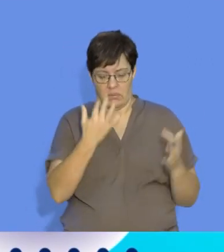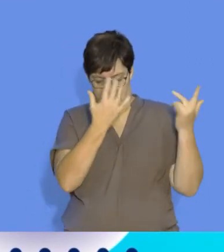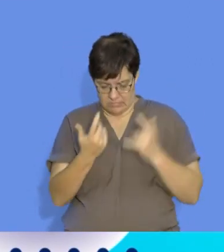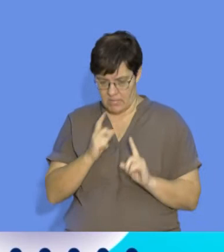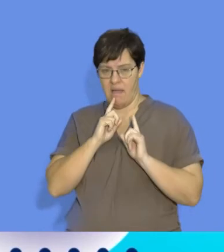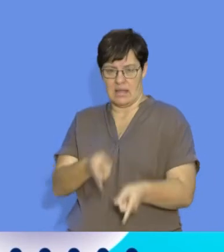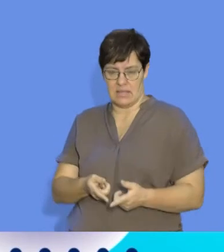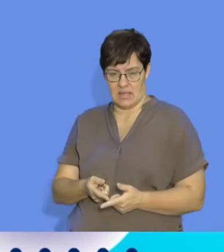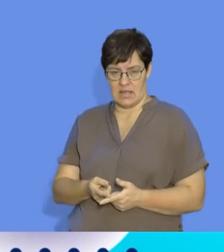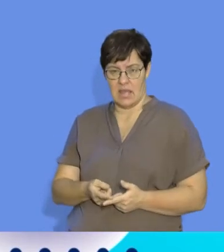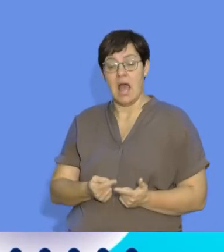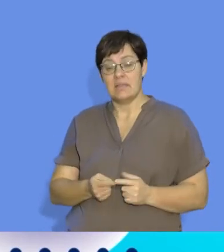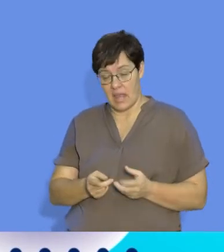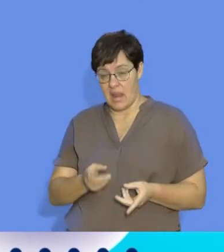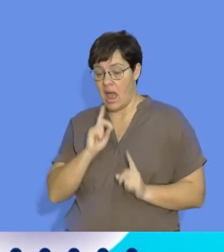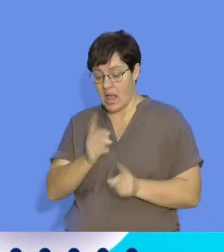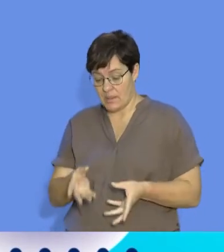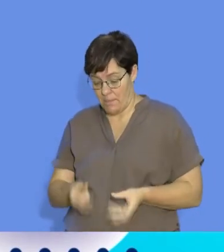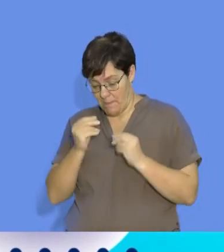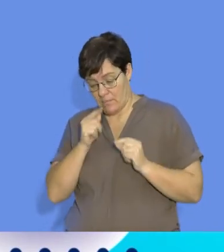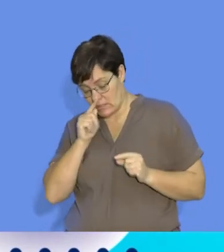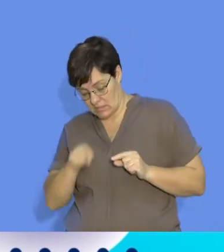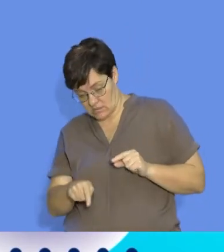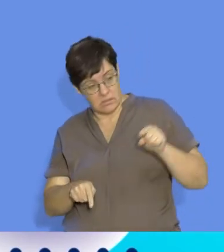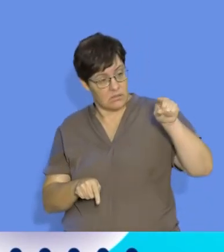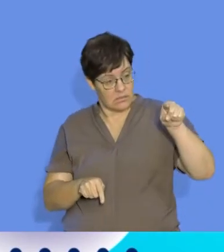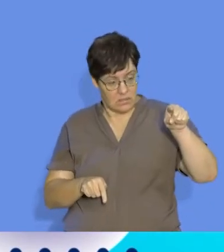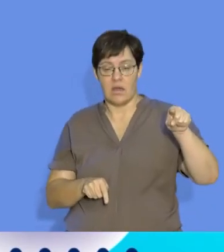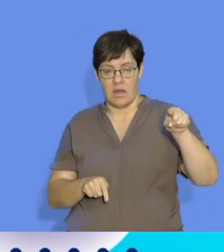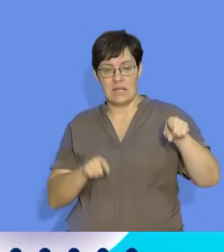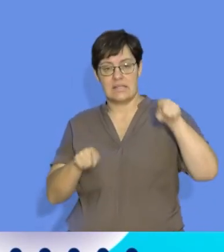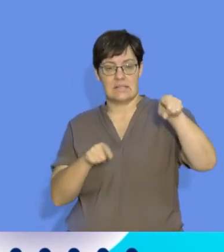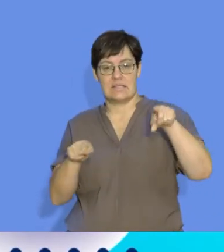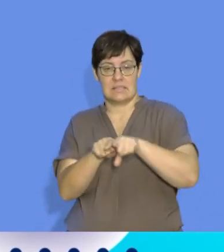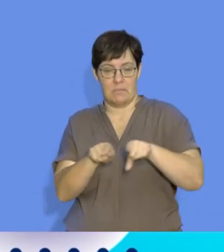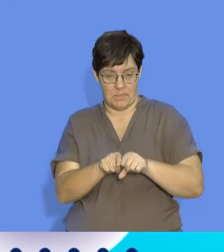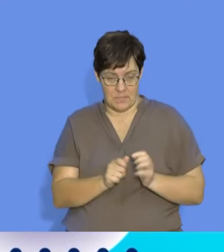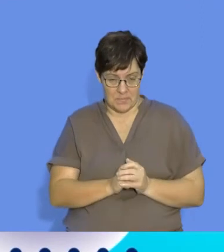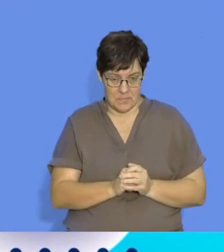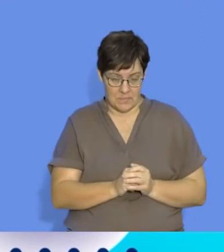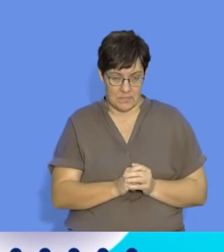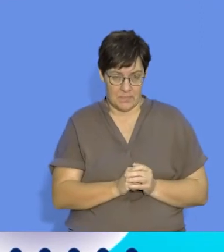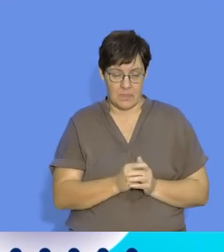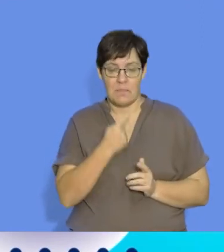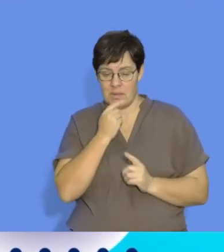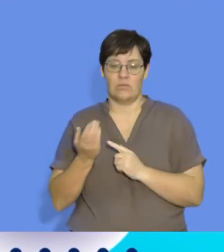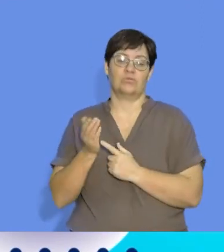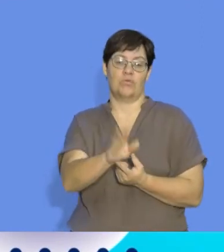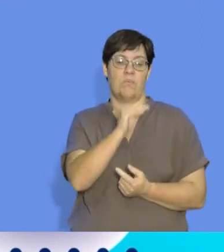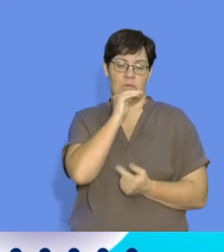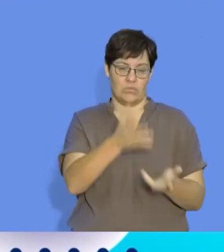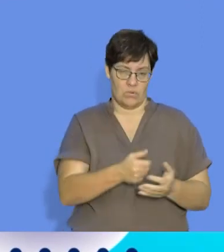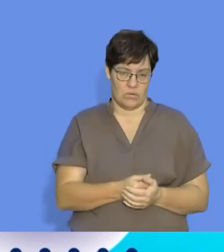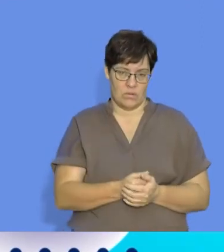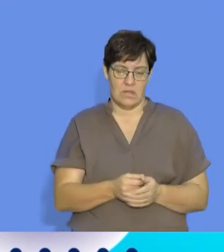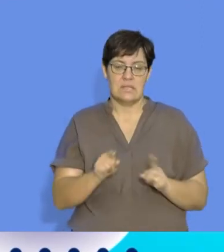what the answer is, and you need to find the answer. But when you find the answer, it must be what they had given you at the time. That's what